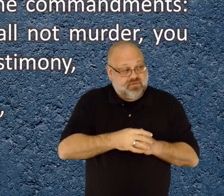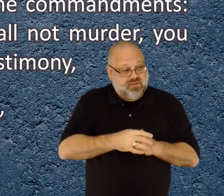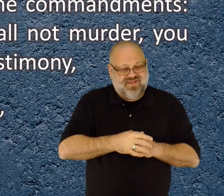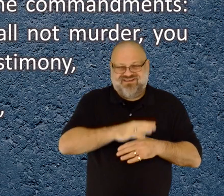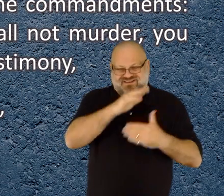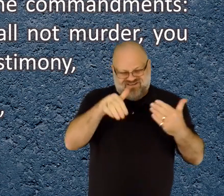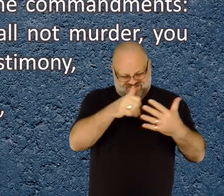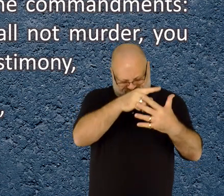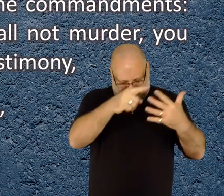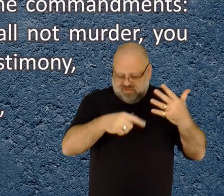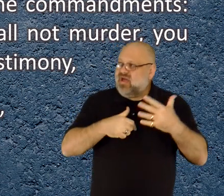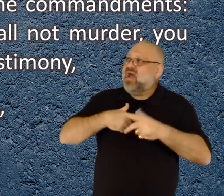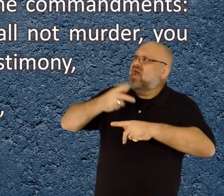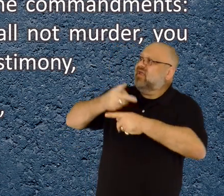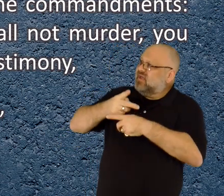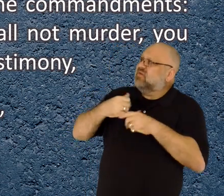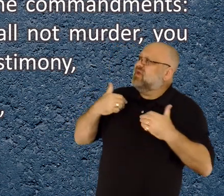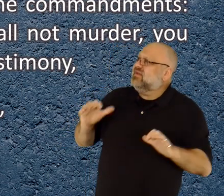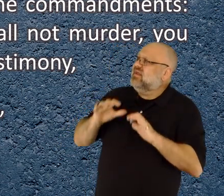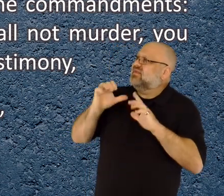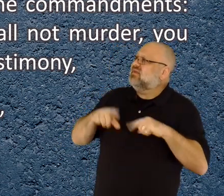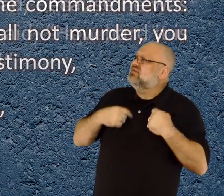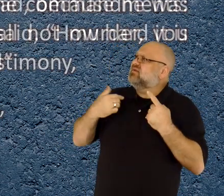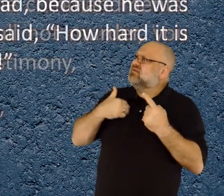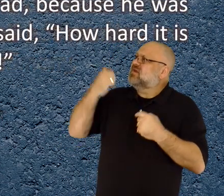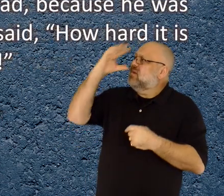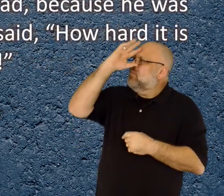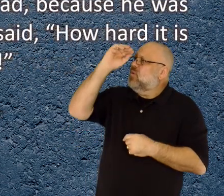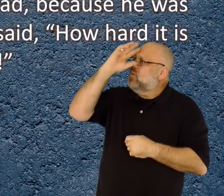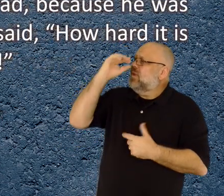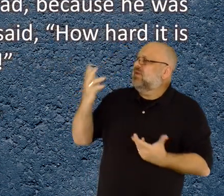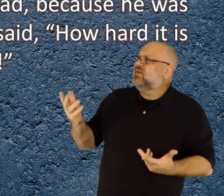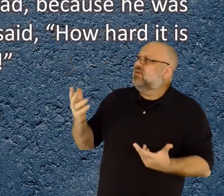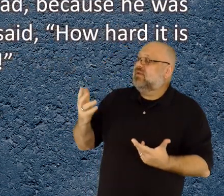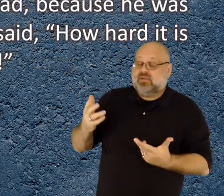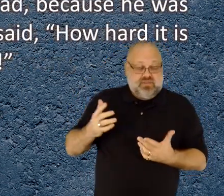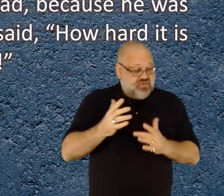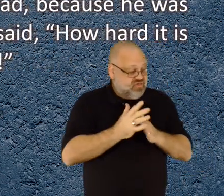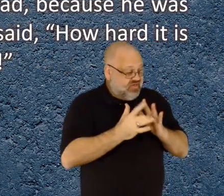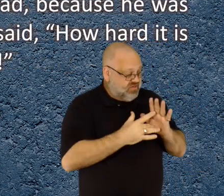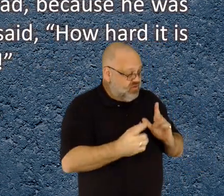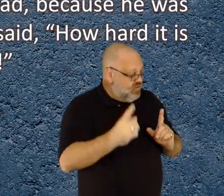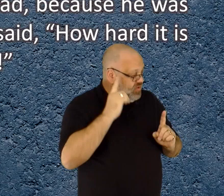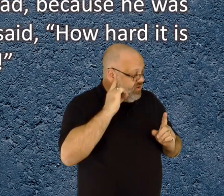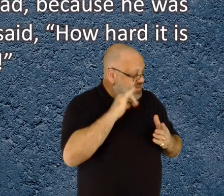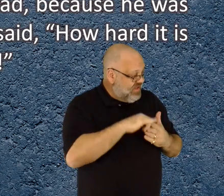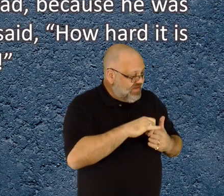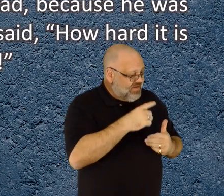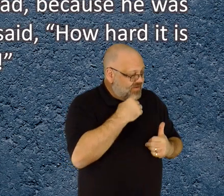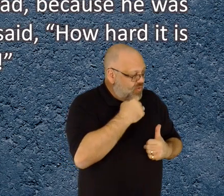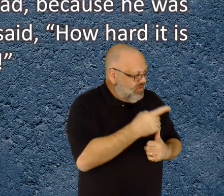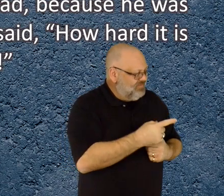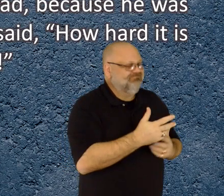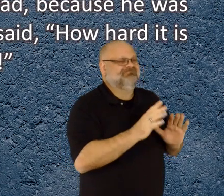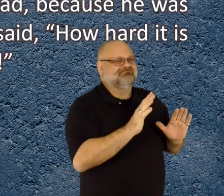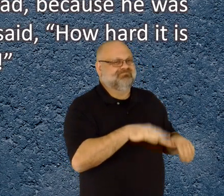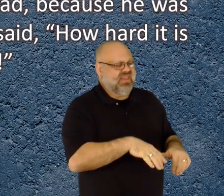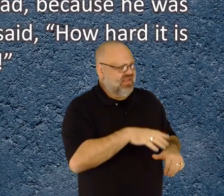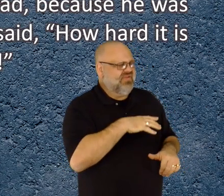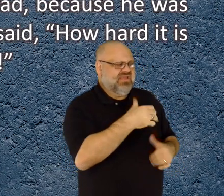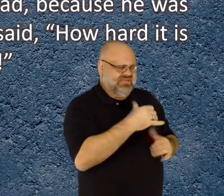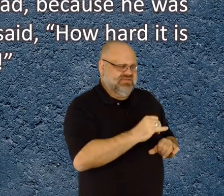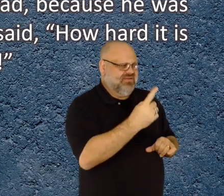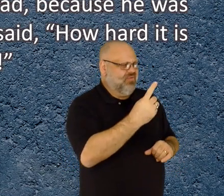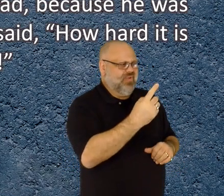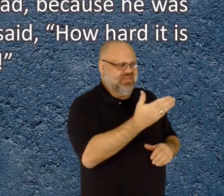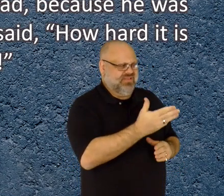these I have kept since I was a boy,' he said. When Jesus heard this, he said to him, 'You still lack one